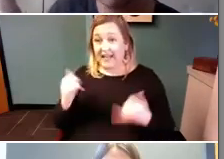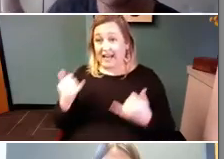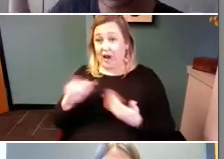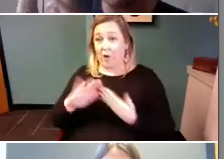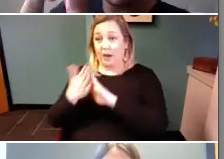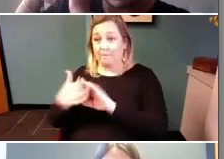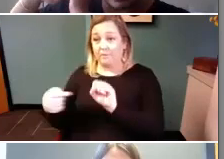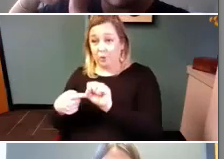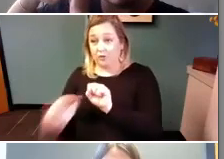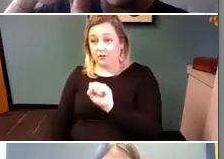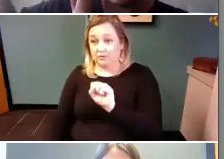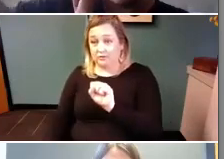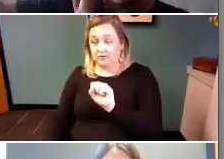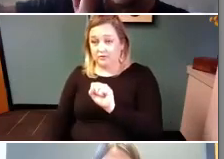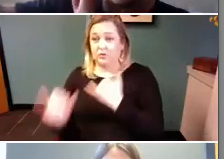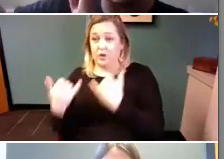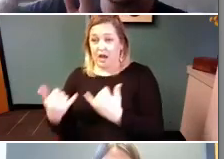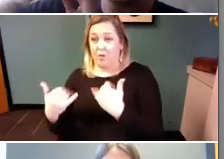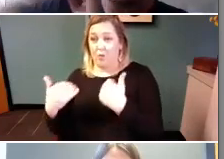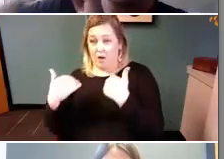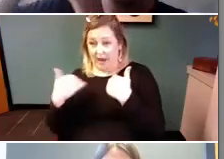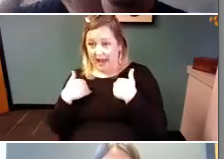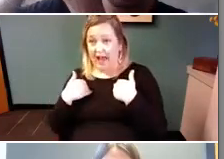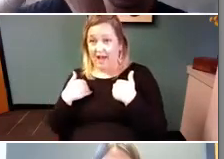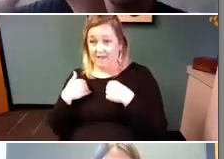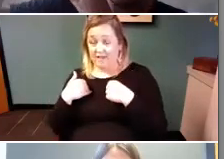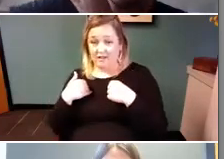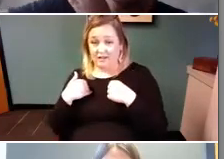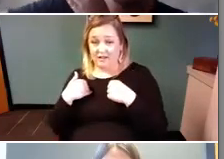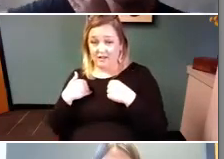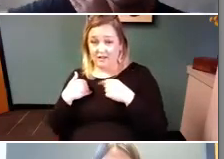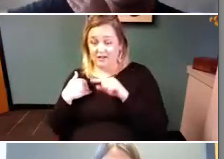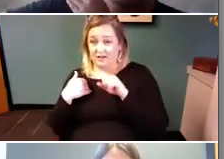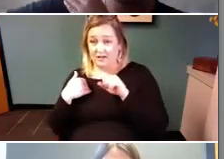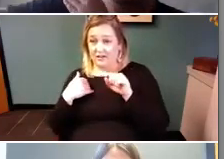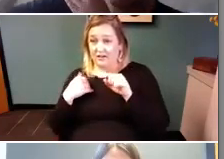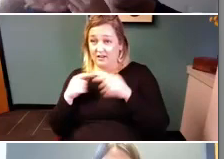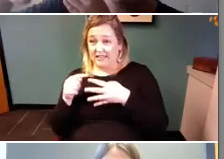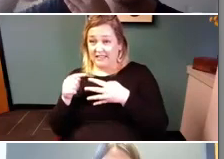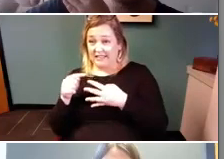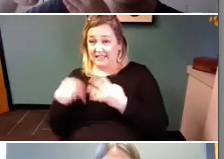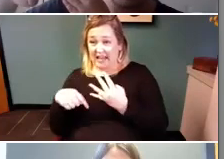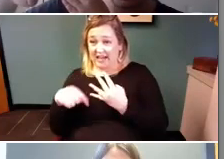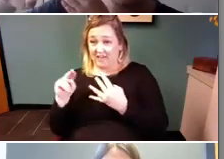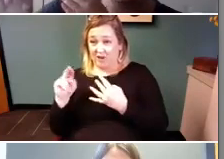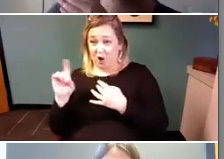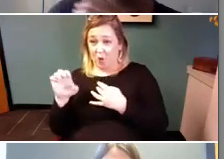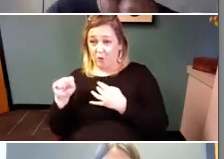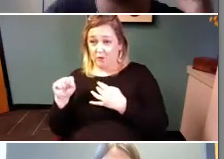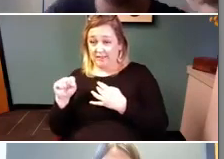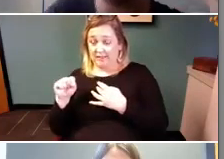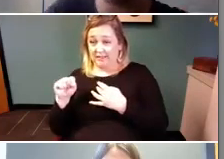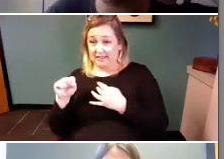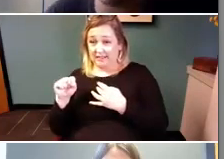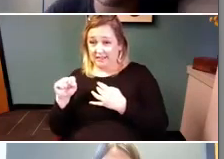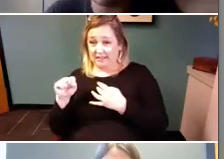right? So now we have these set of source nodes, these set of nodes in order of the transpose edges, where now